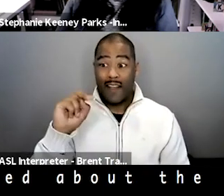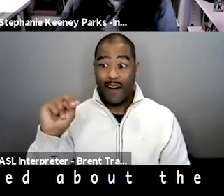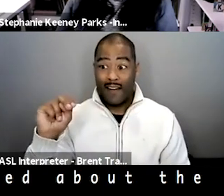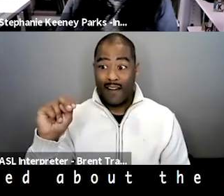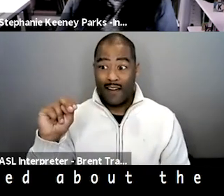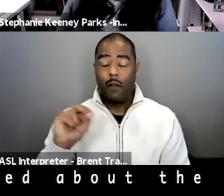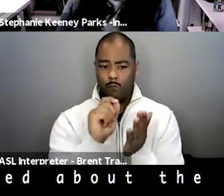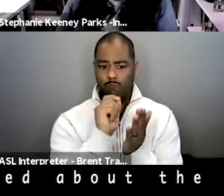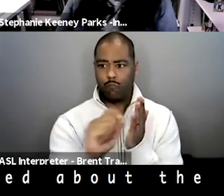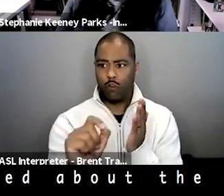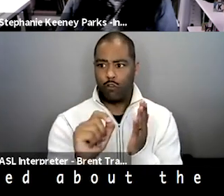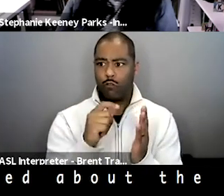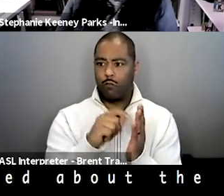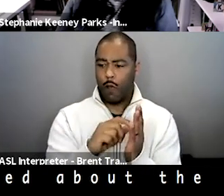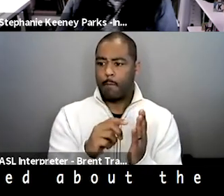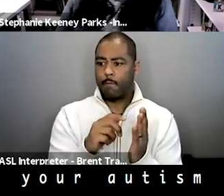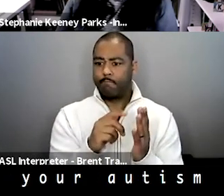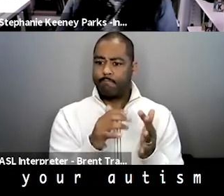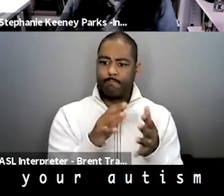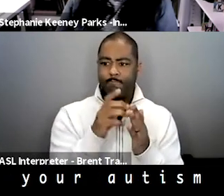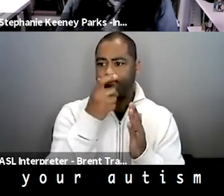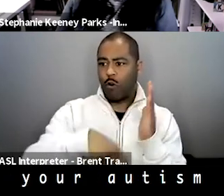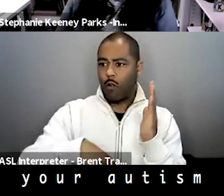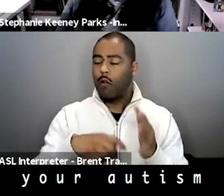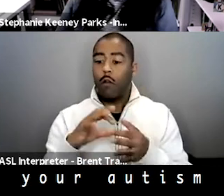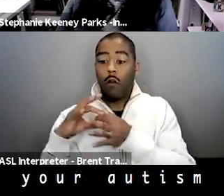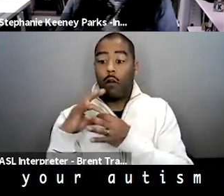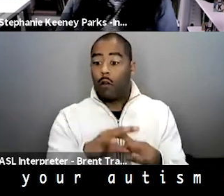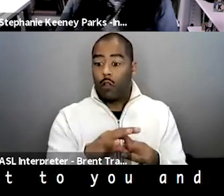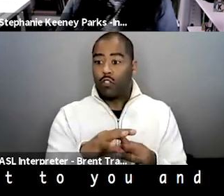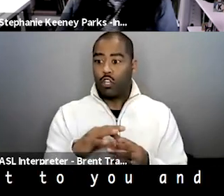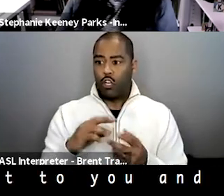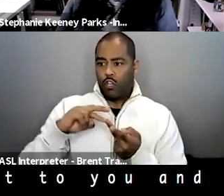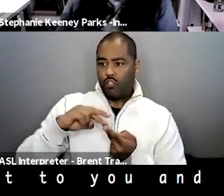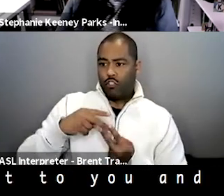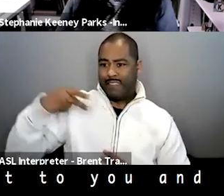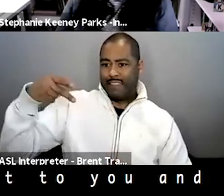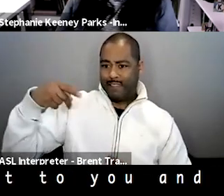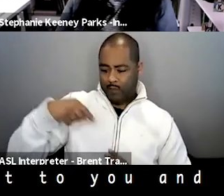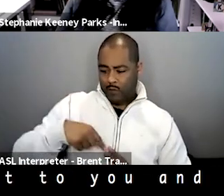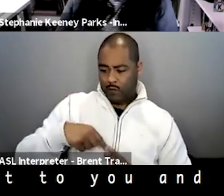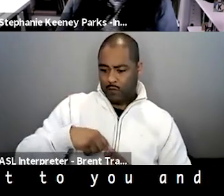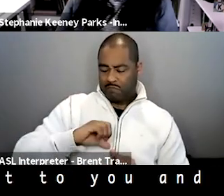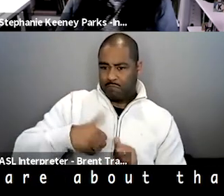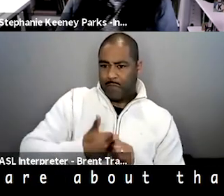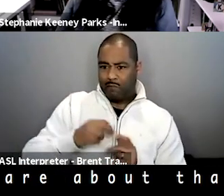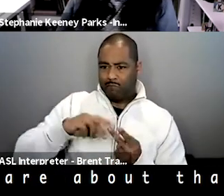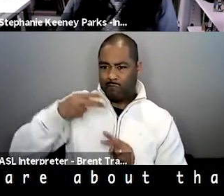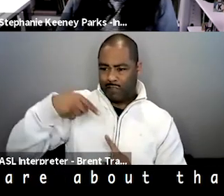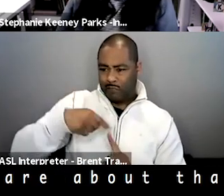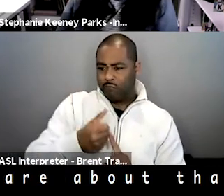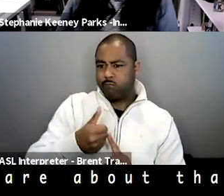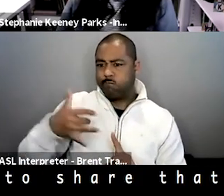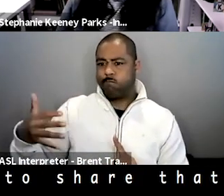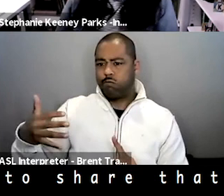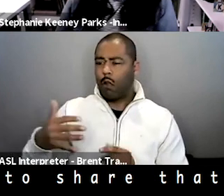to science, about how you learned about the genetic basis for your autism and what that meant to you and